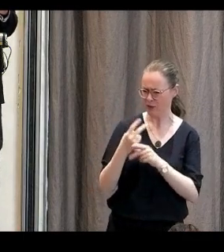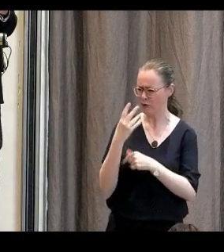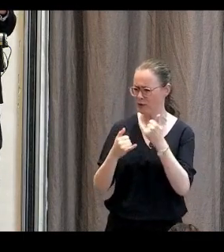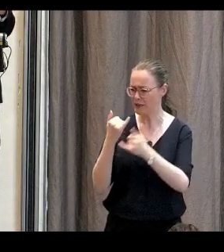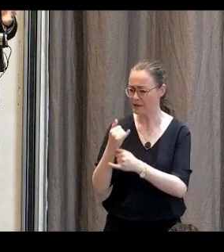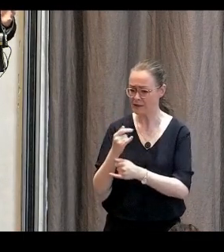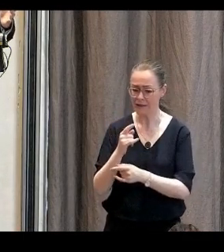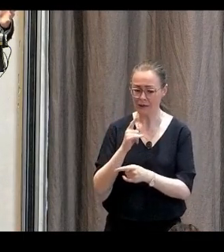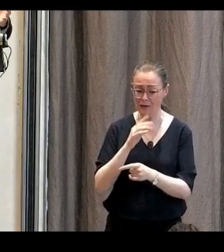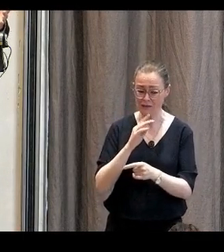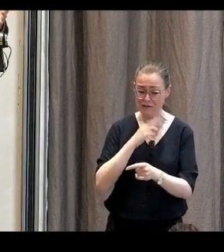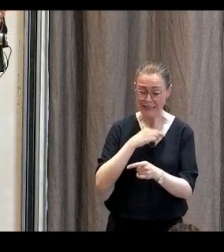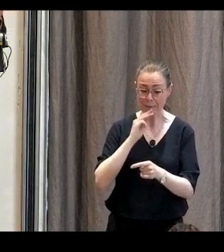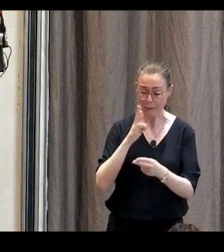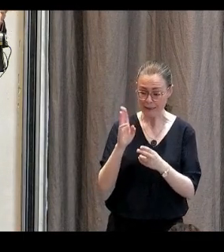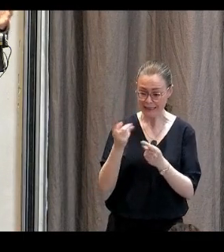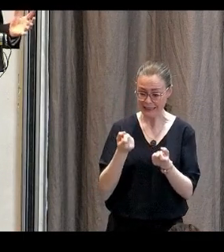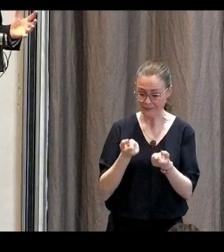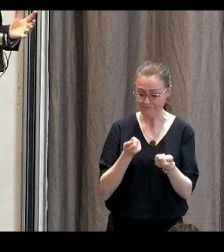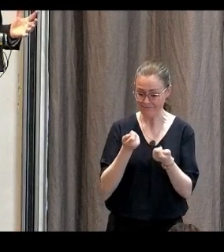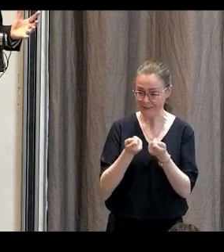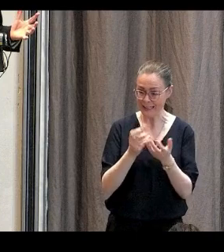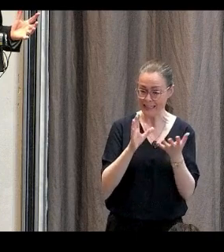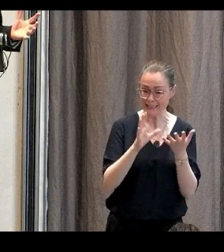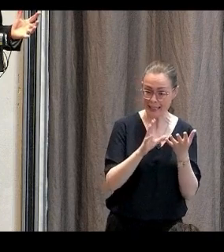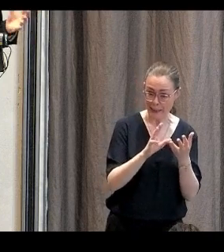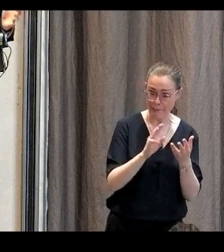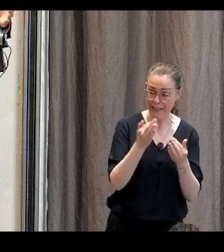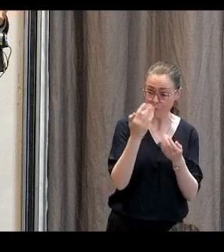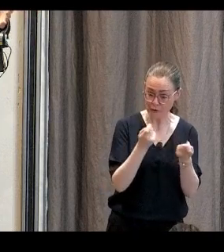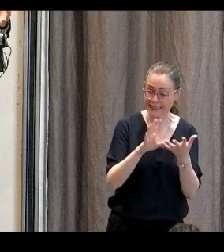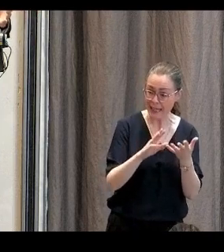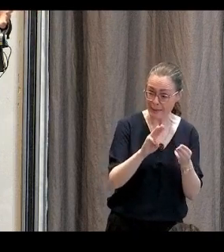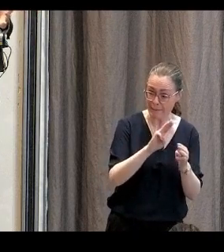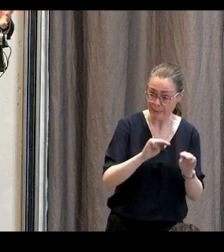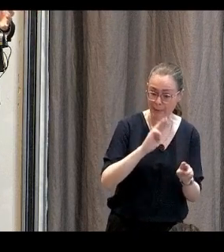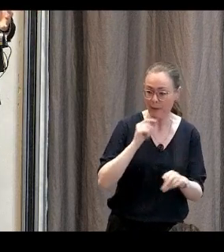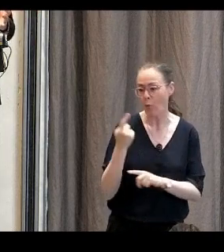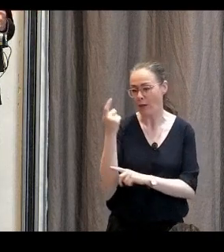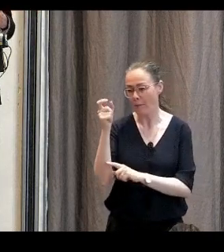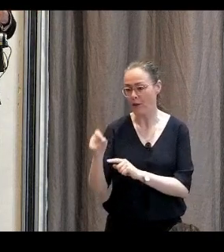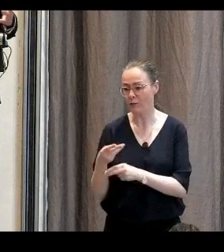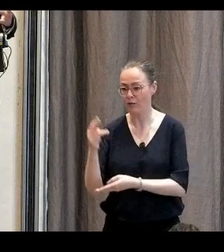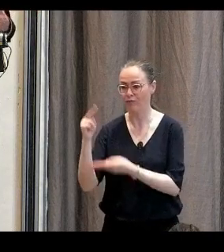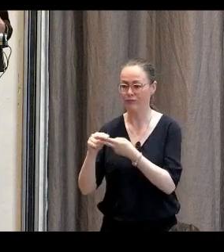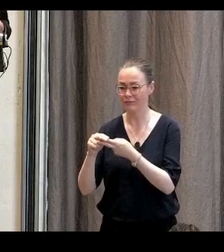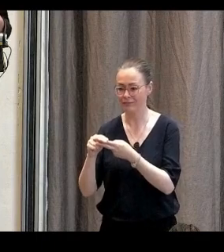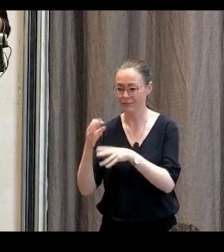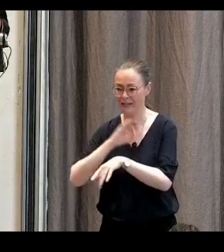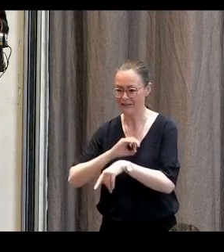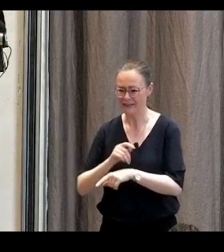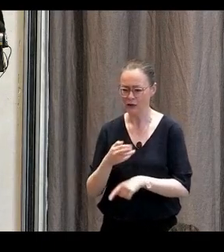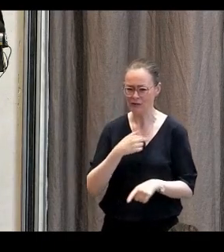need to treat about 10 people to prevent one person having a seizure recurrence. And I think that number kind of highlights the